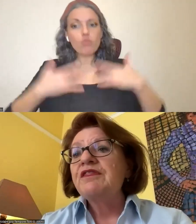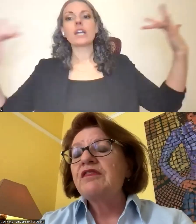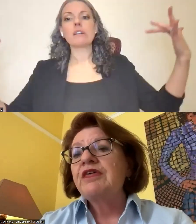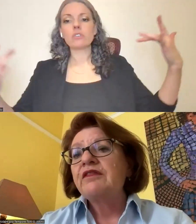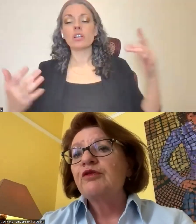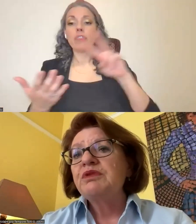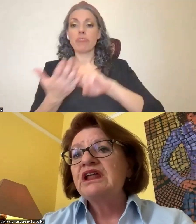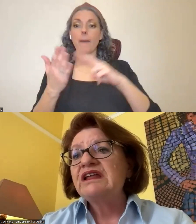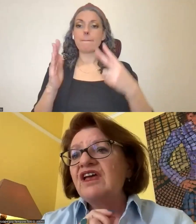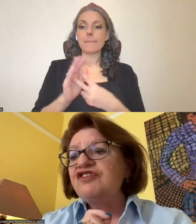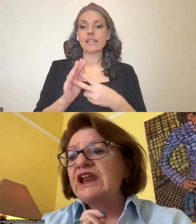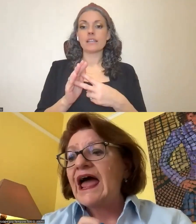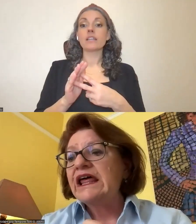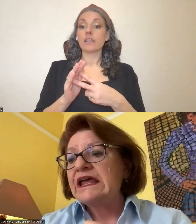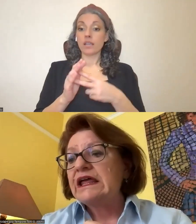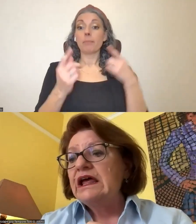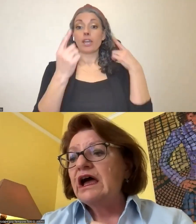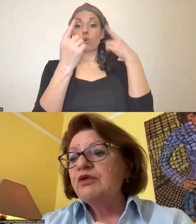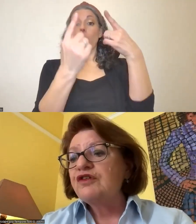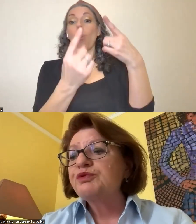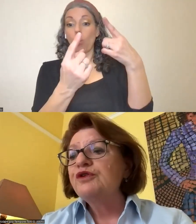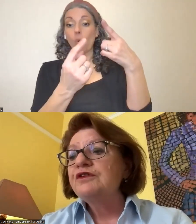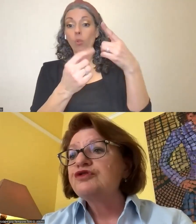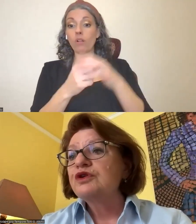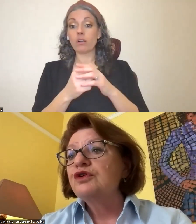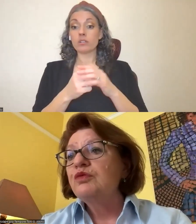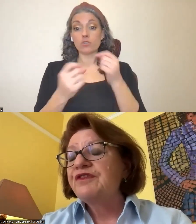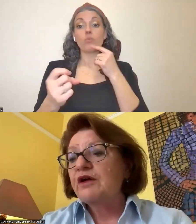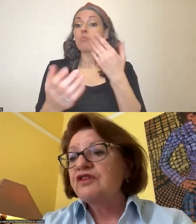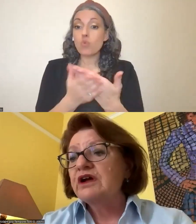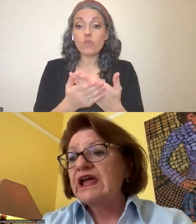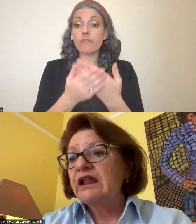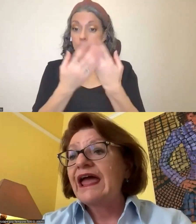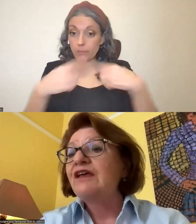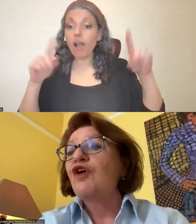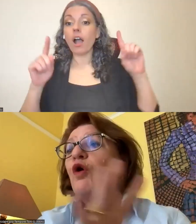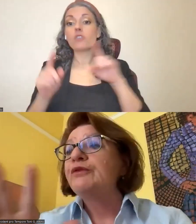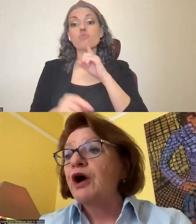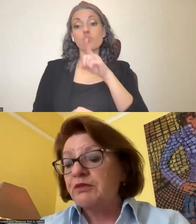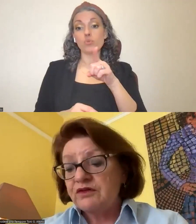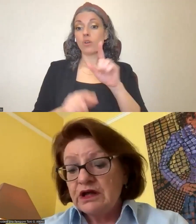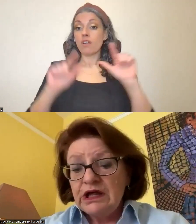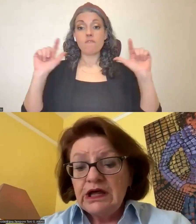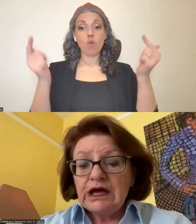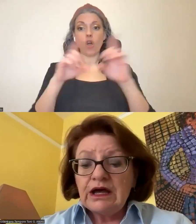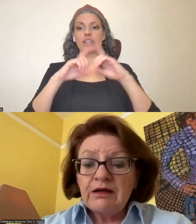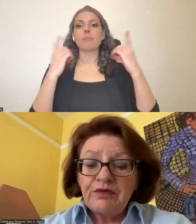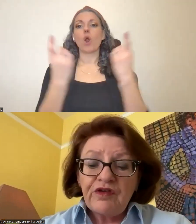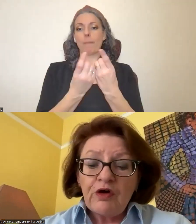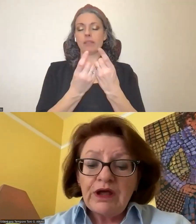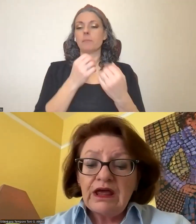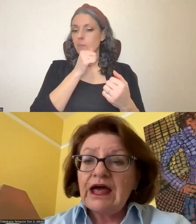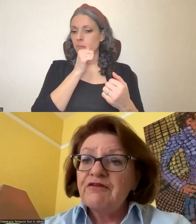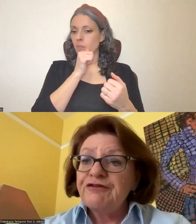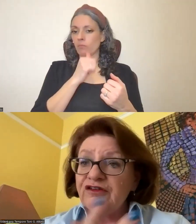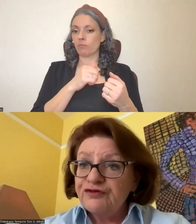it meant that there would be an intentionality, which is proven true with Secretary Galley and his whole department.